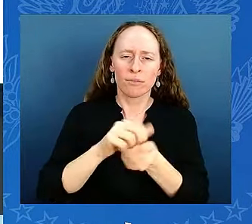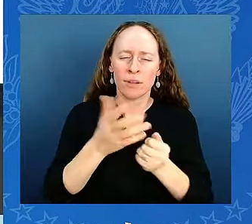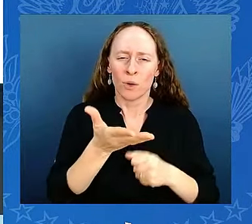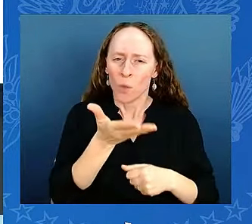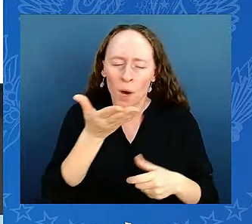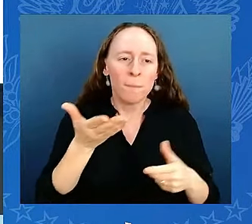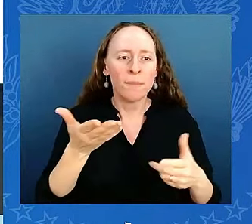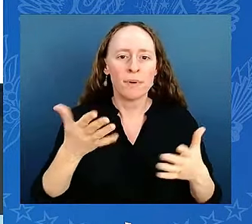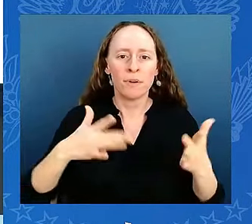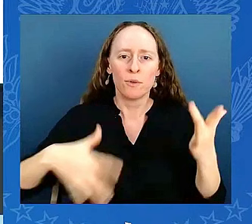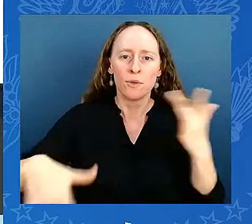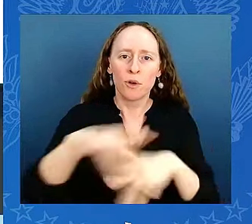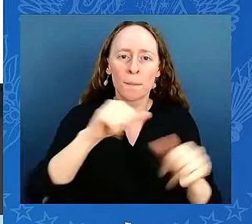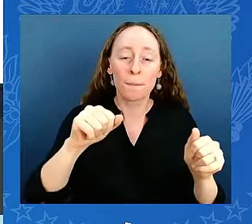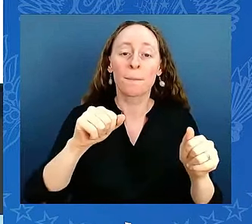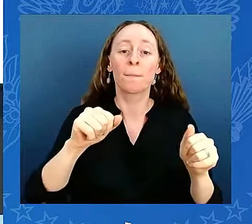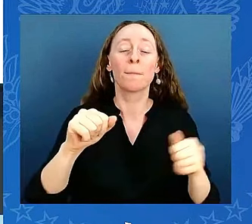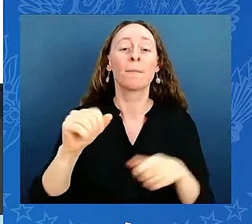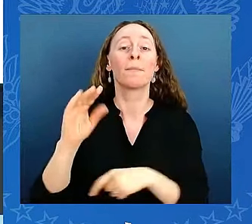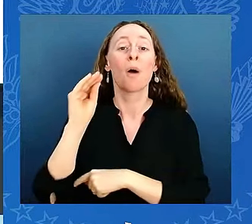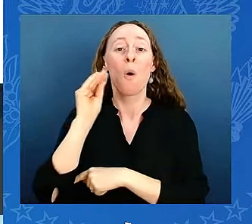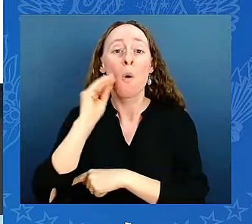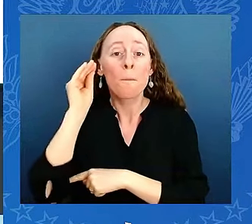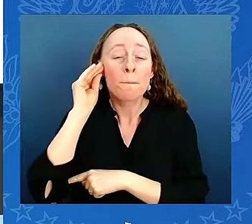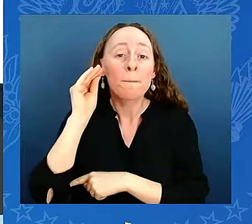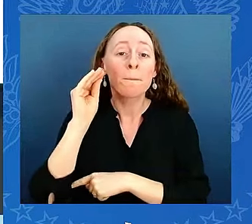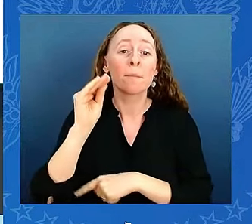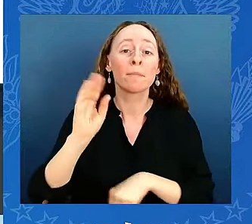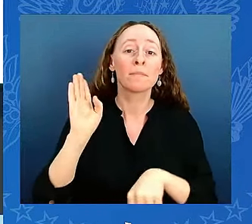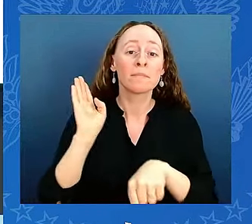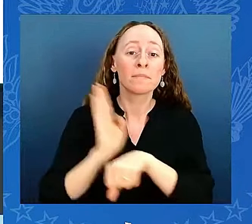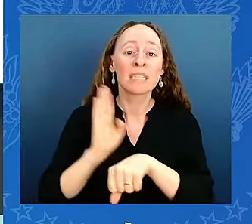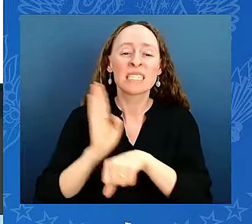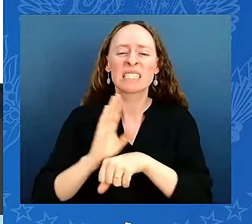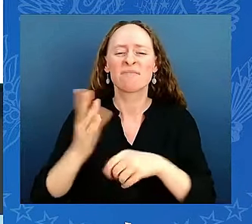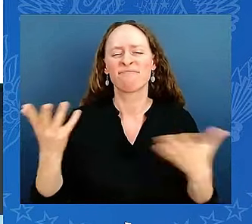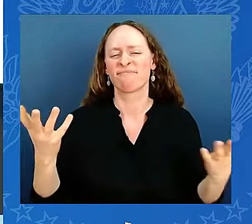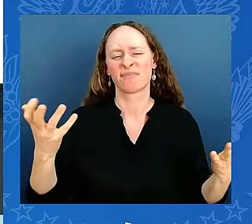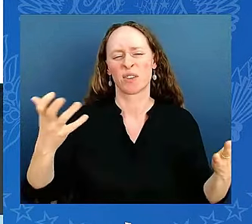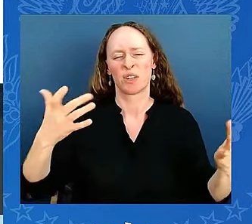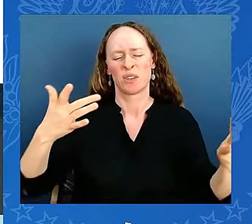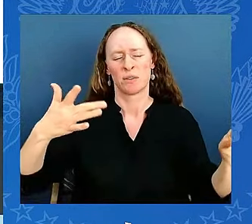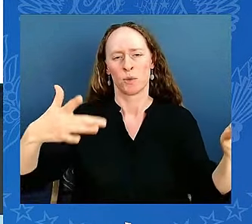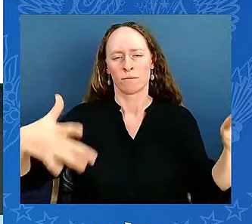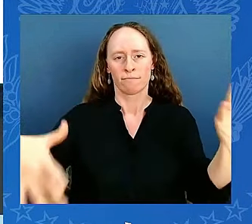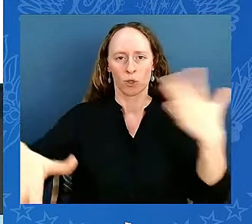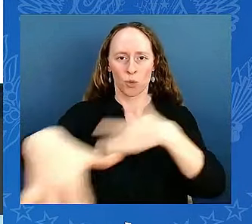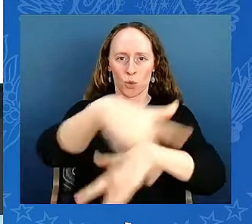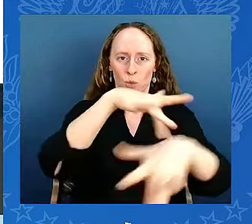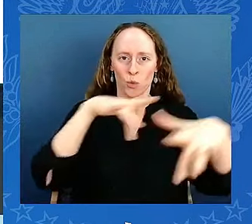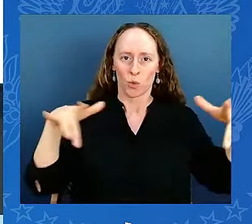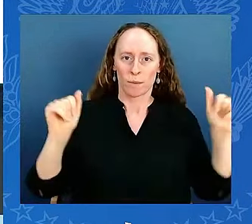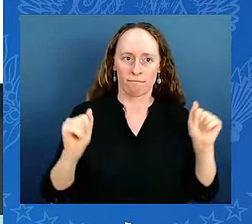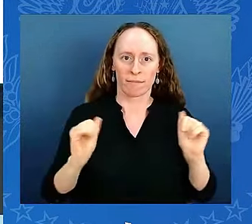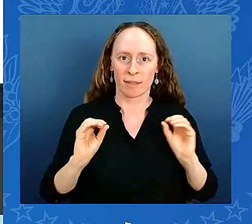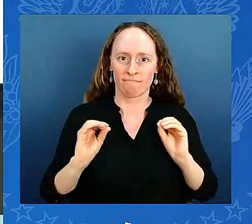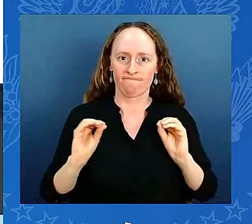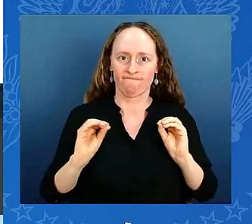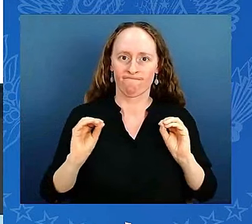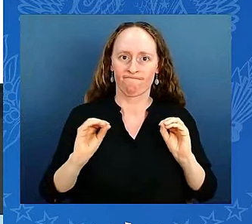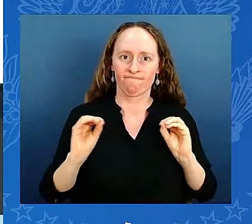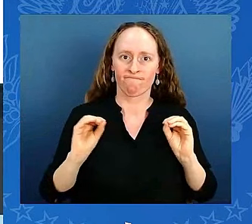businesses that are lost. An entire region of our state is still in a